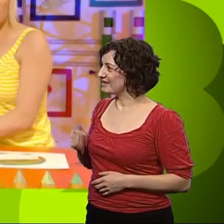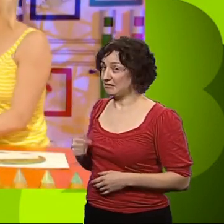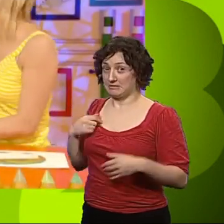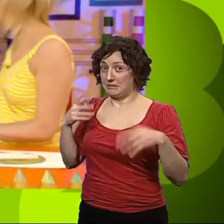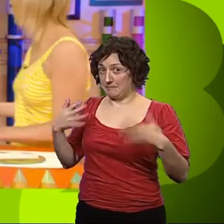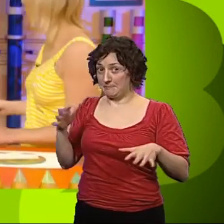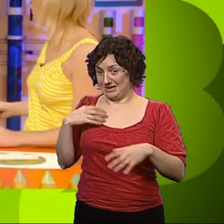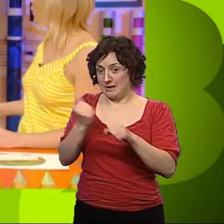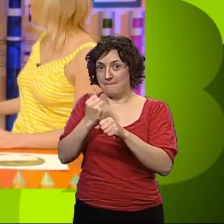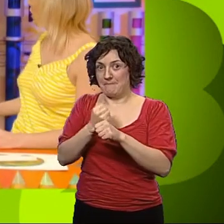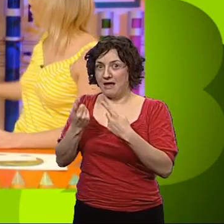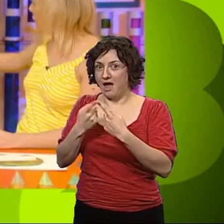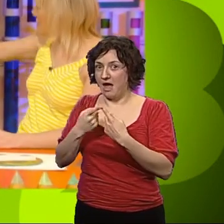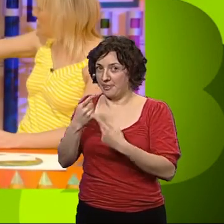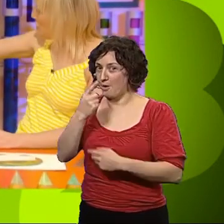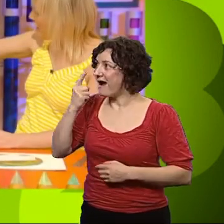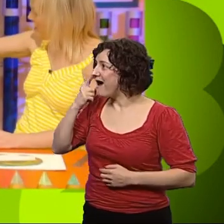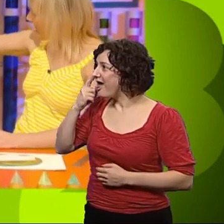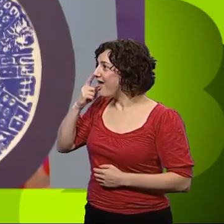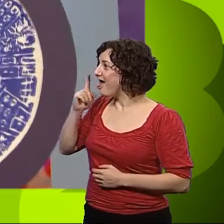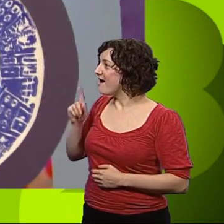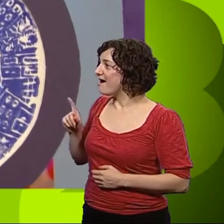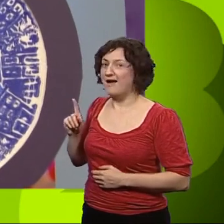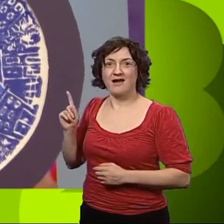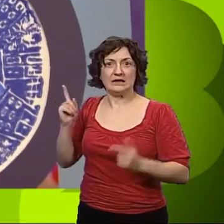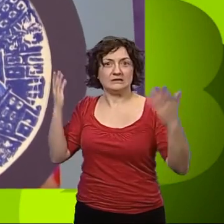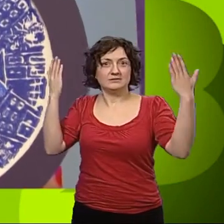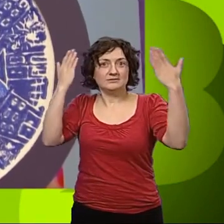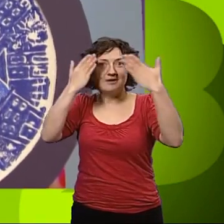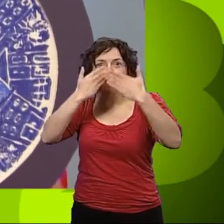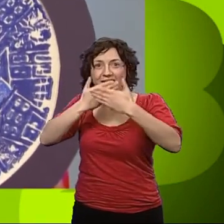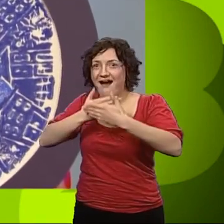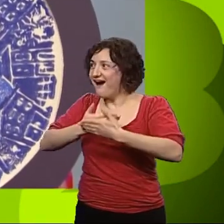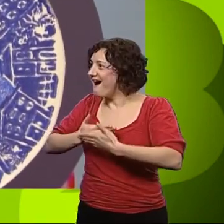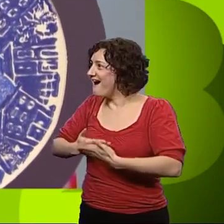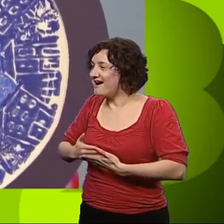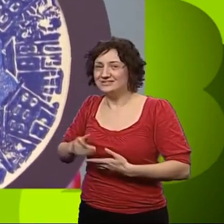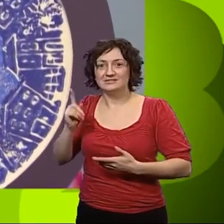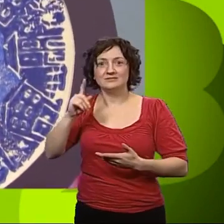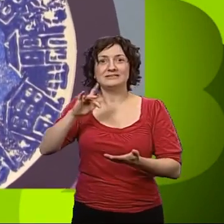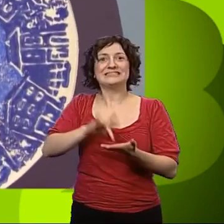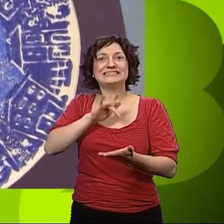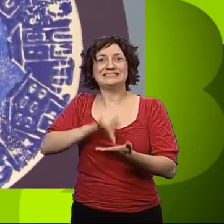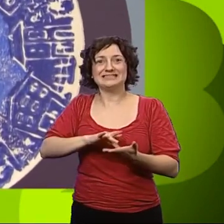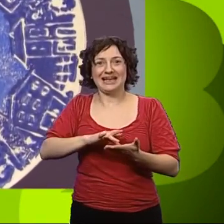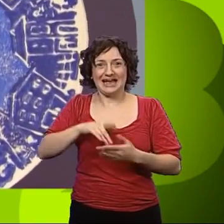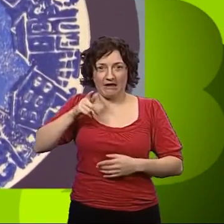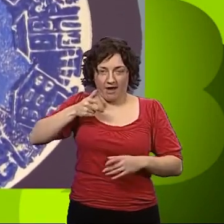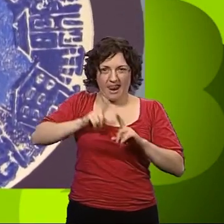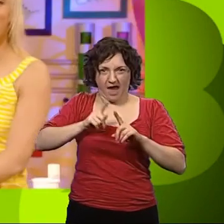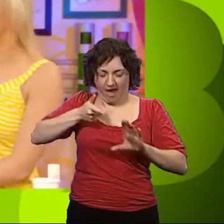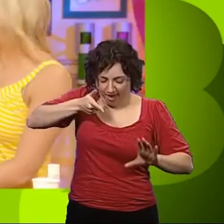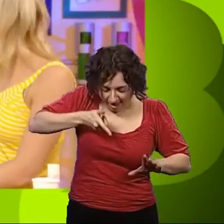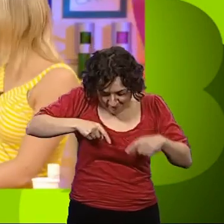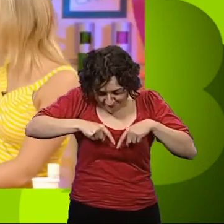some other ones I've done as well. There's the nightscape there, look, a cityscape that I've done in the round, which was cool to do. But